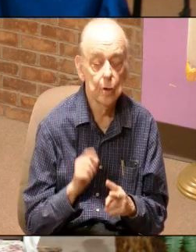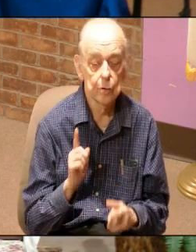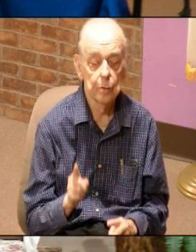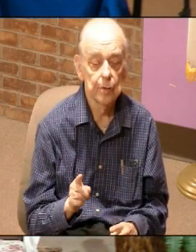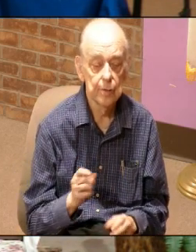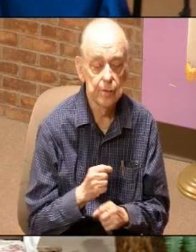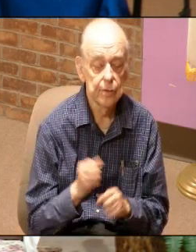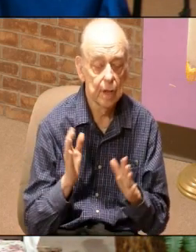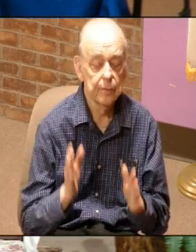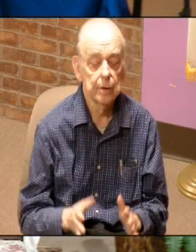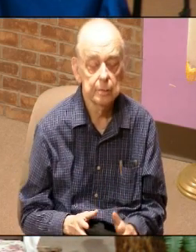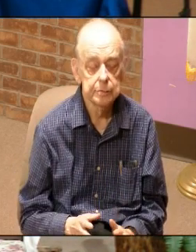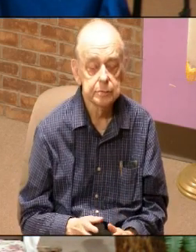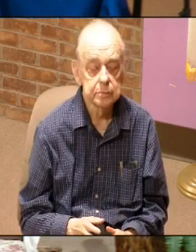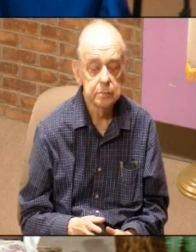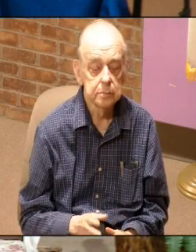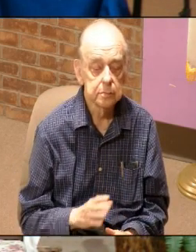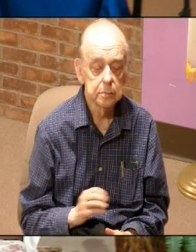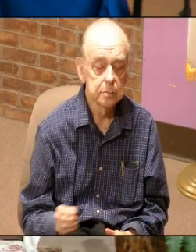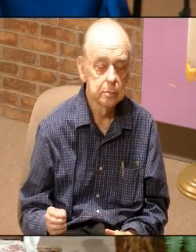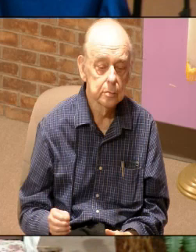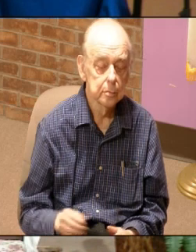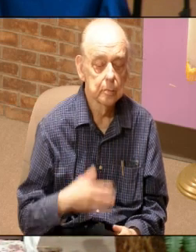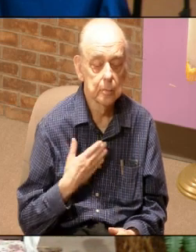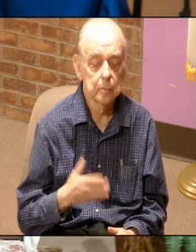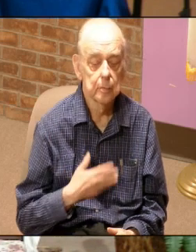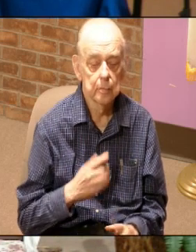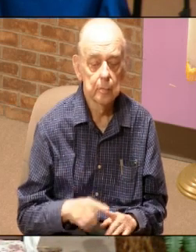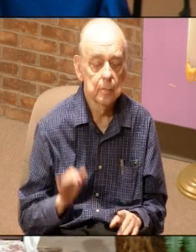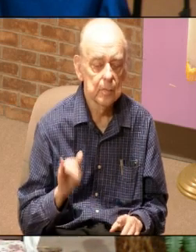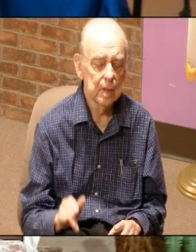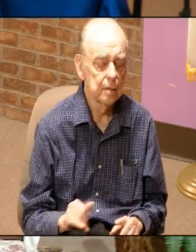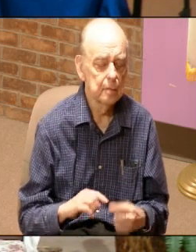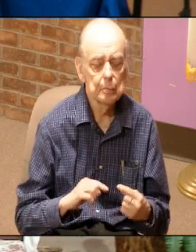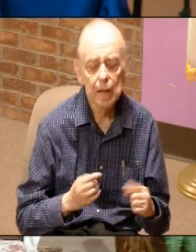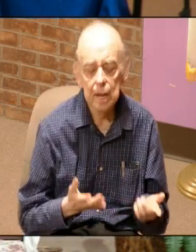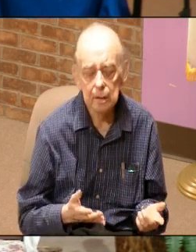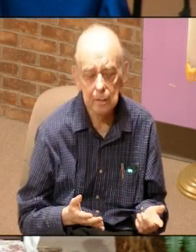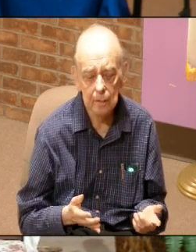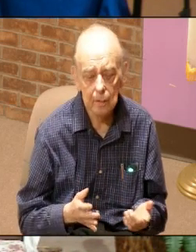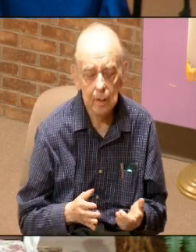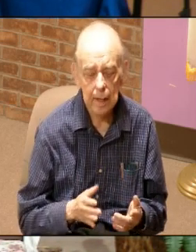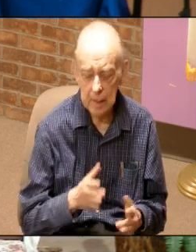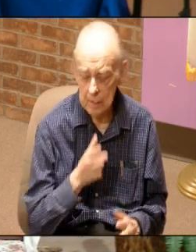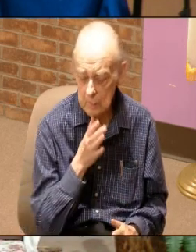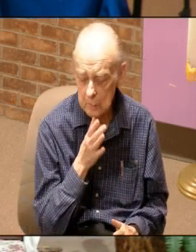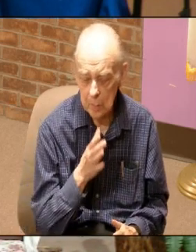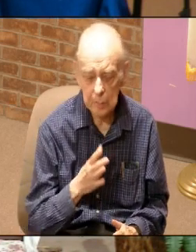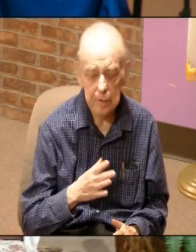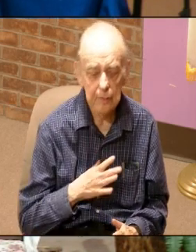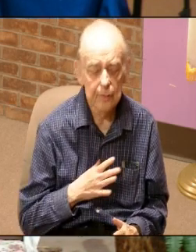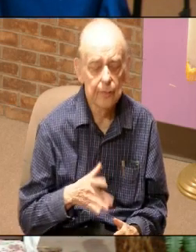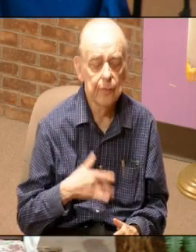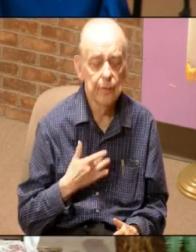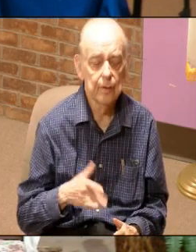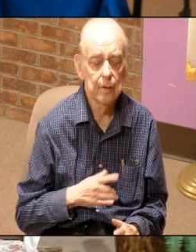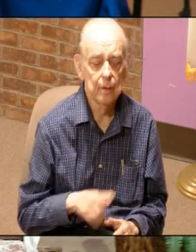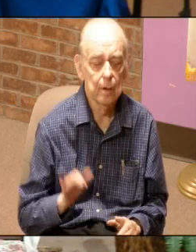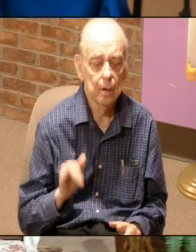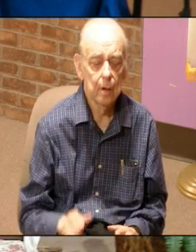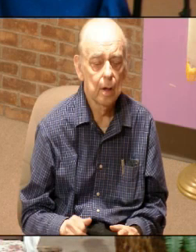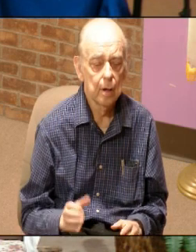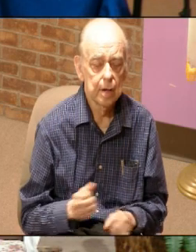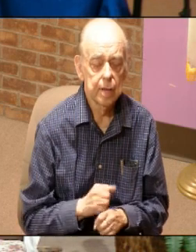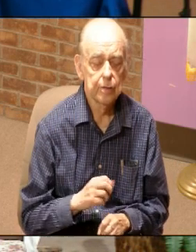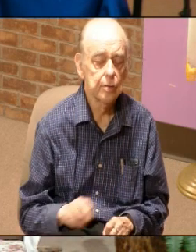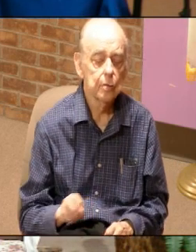the Savior. And all of the joy, but yet the pain that she's feeling. But yet she gets